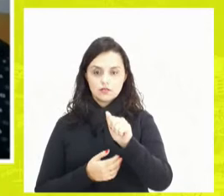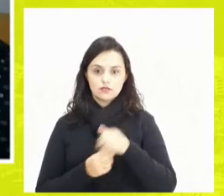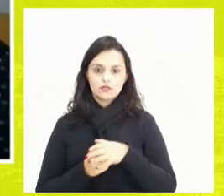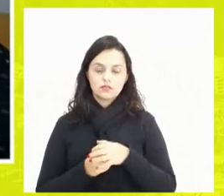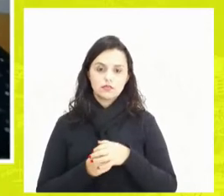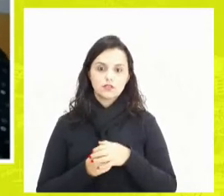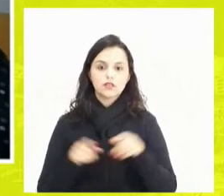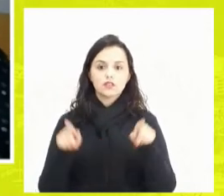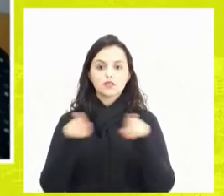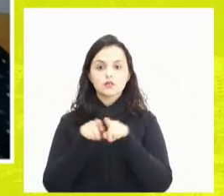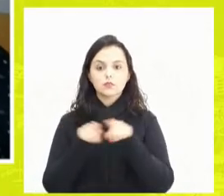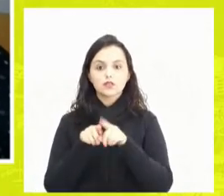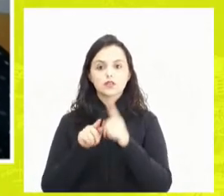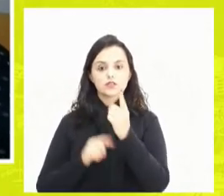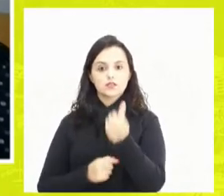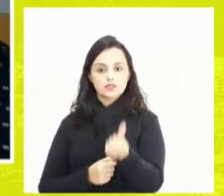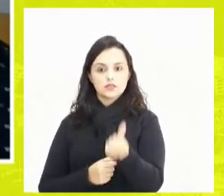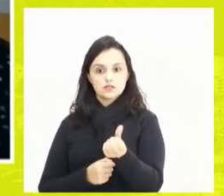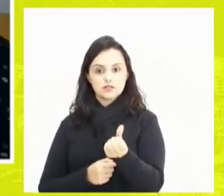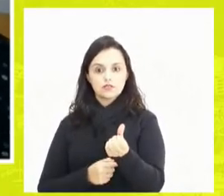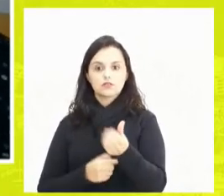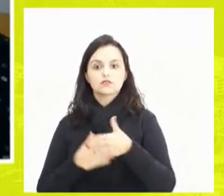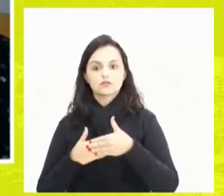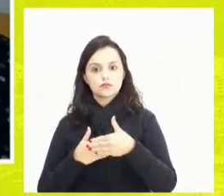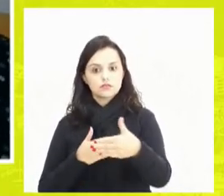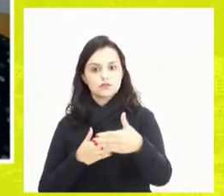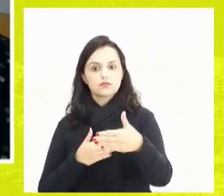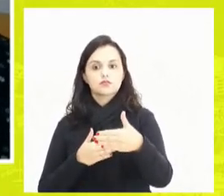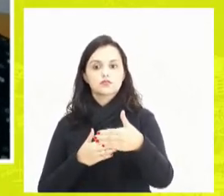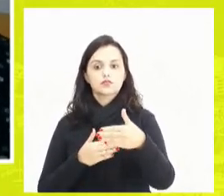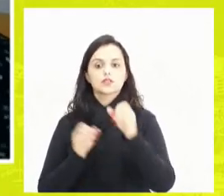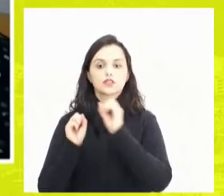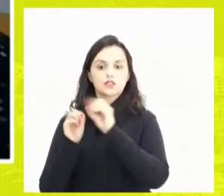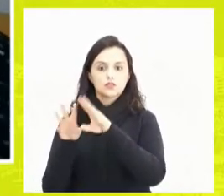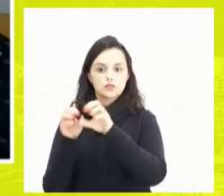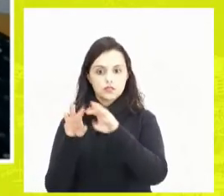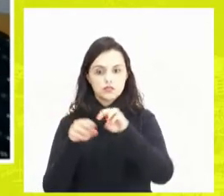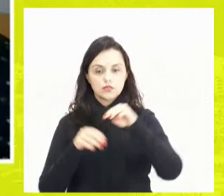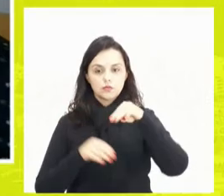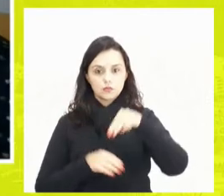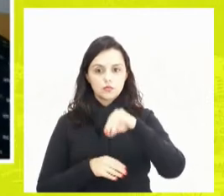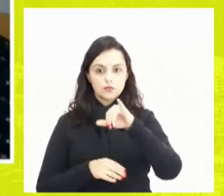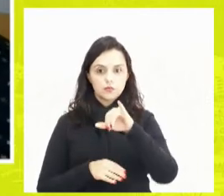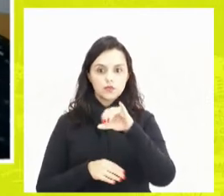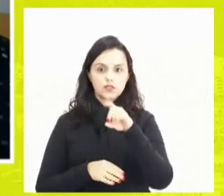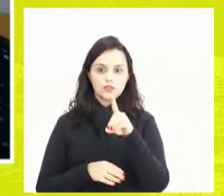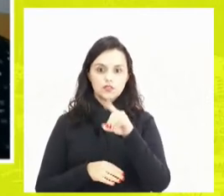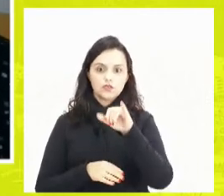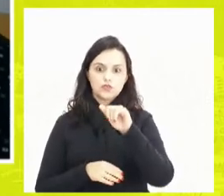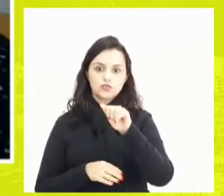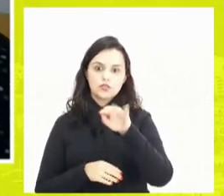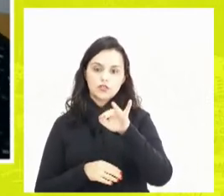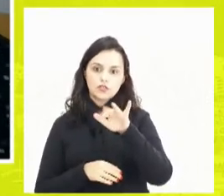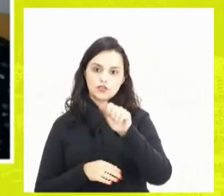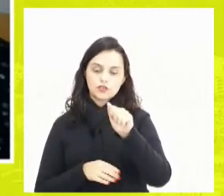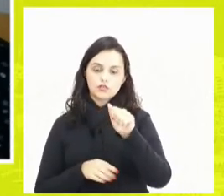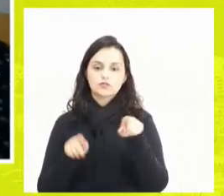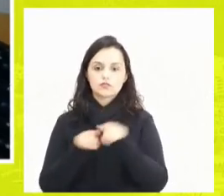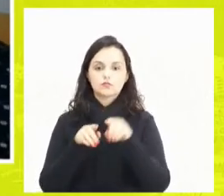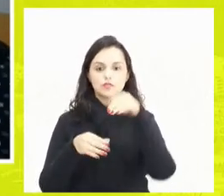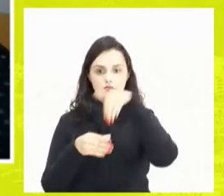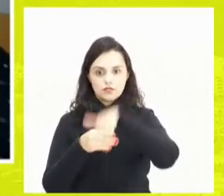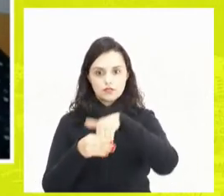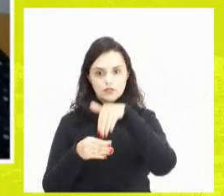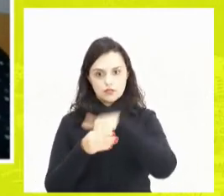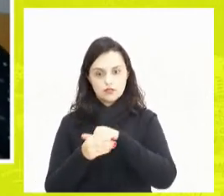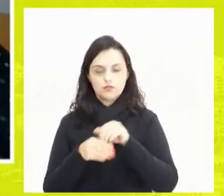4 p.m the second workshop media elections on the election all connected with everything we've been talking about in the